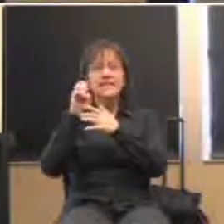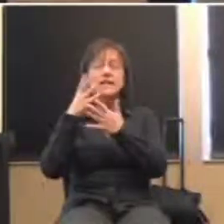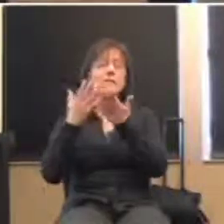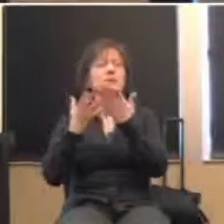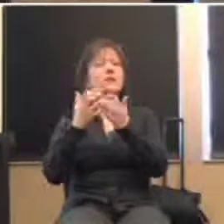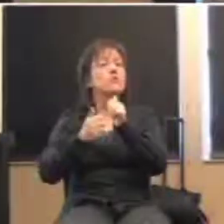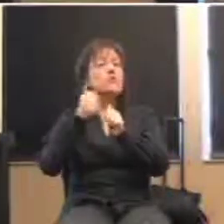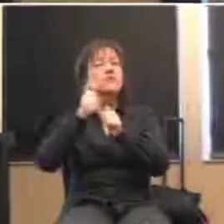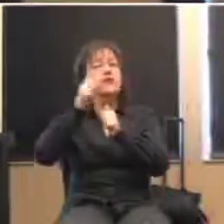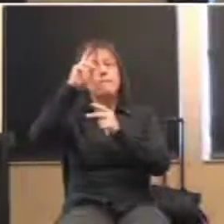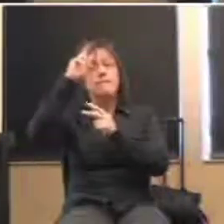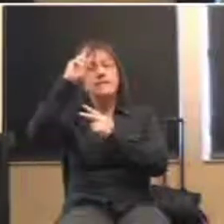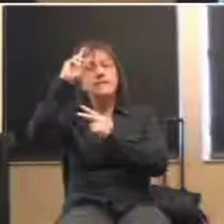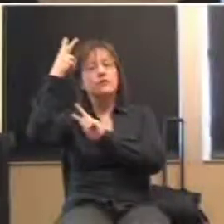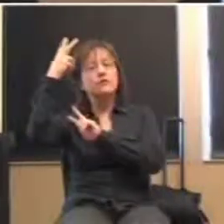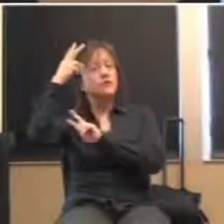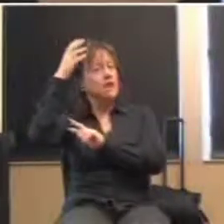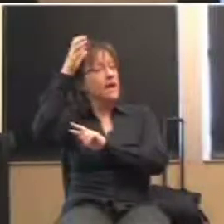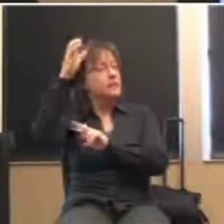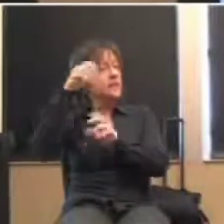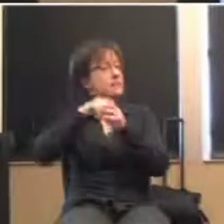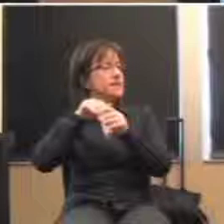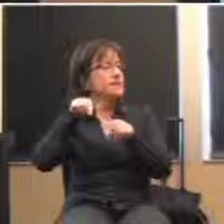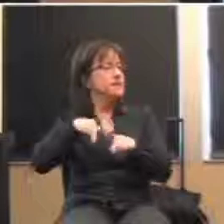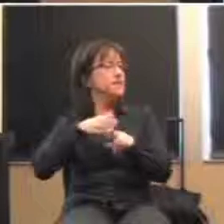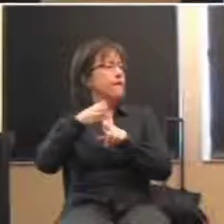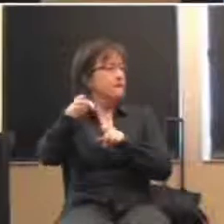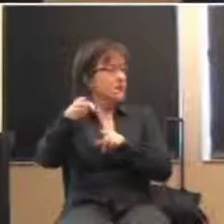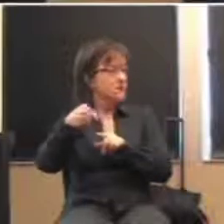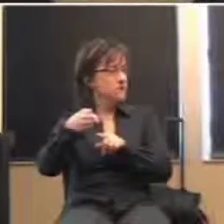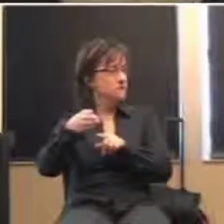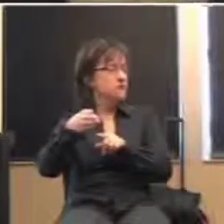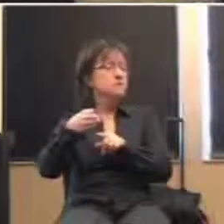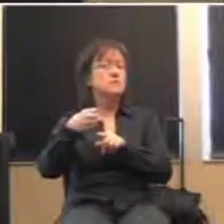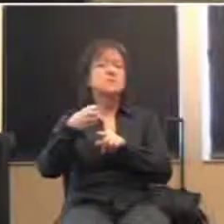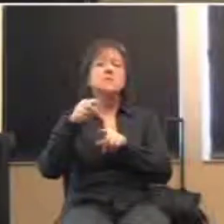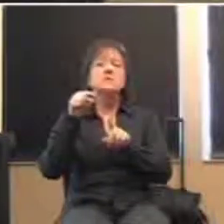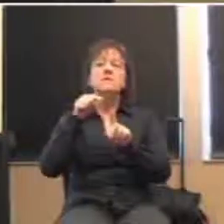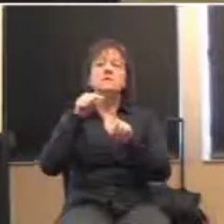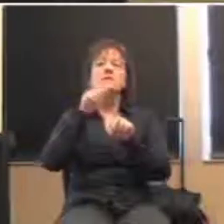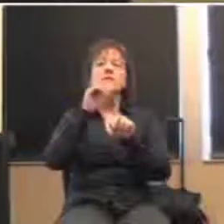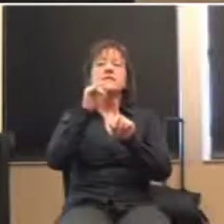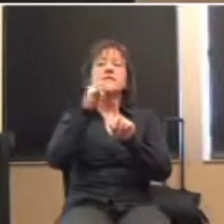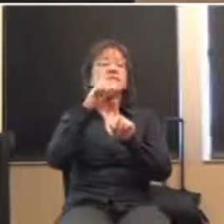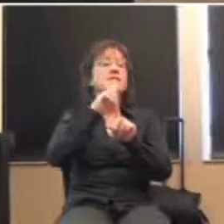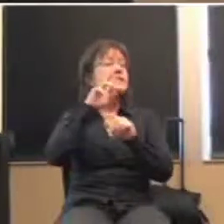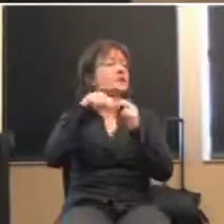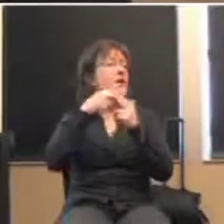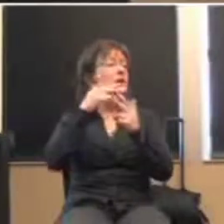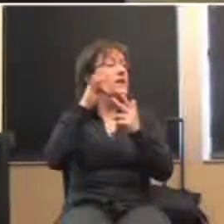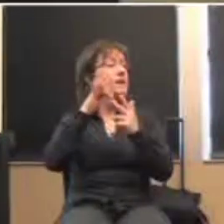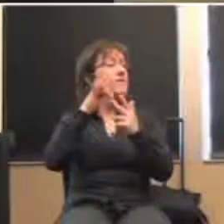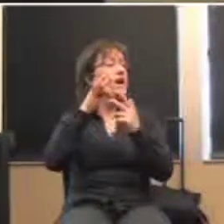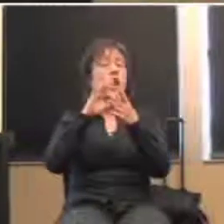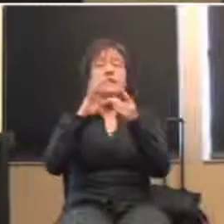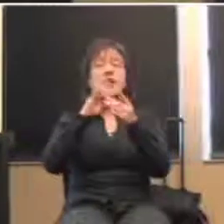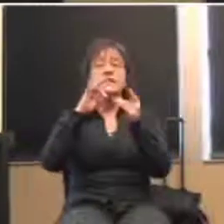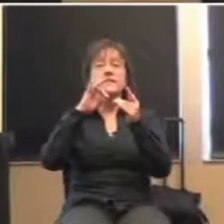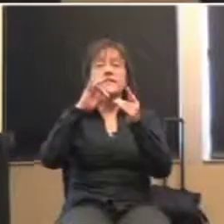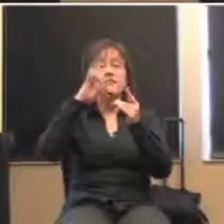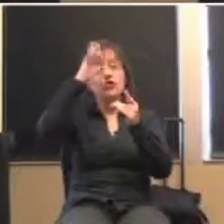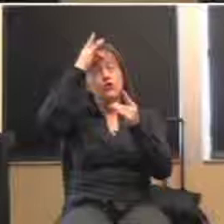misunderstood concepts in our field. And salience is about whether a message sticks with us or whether a message goes